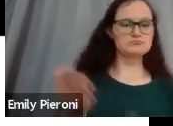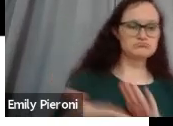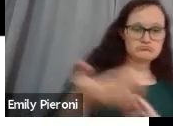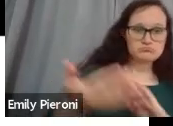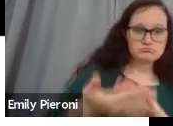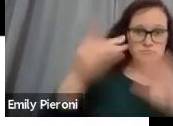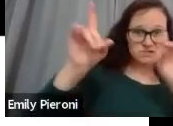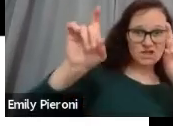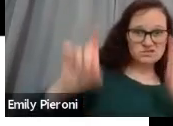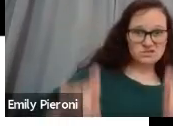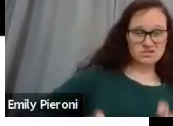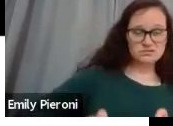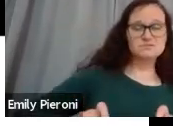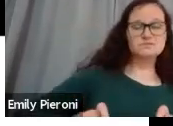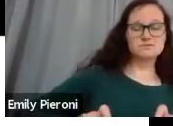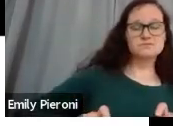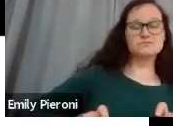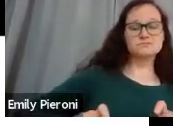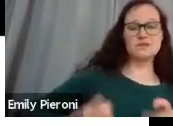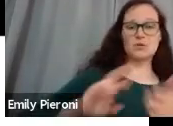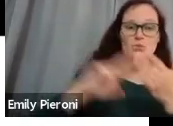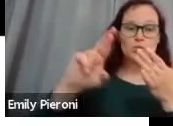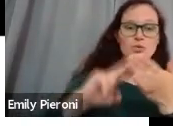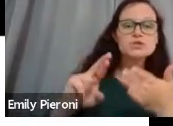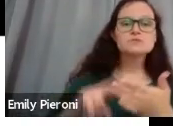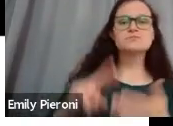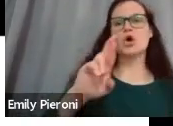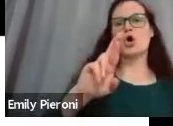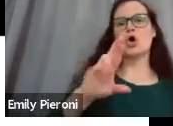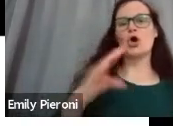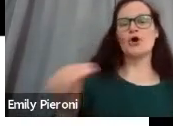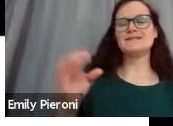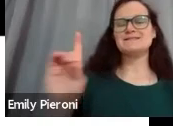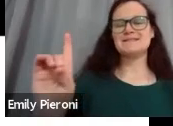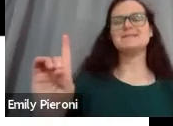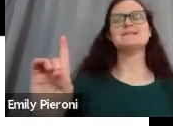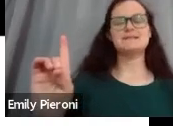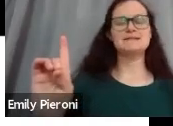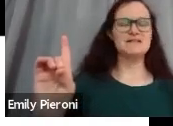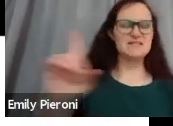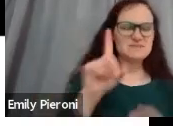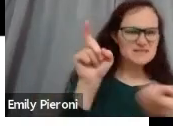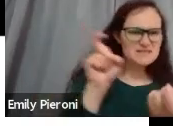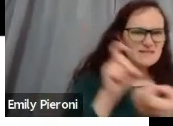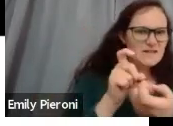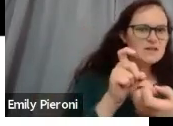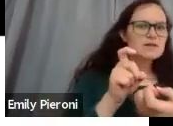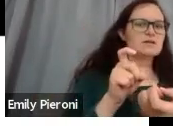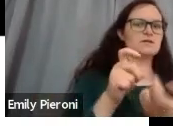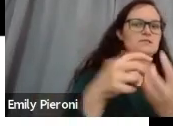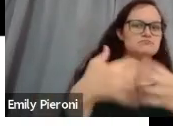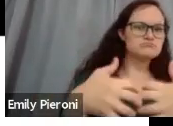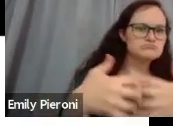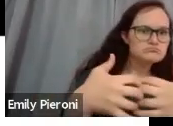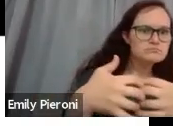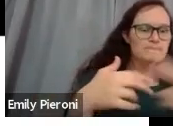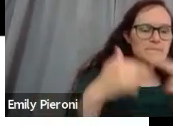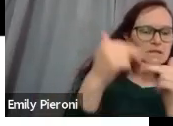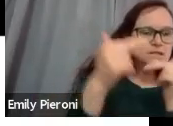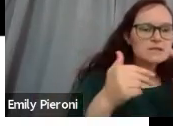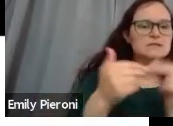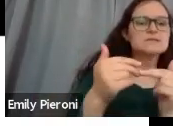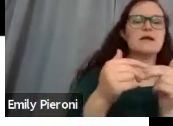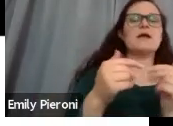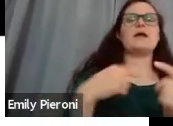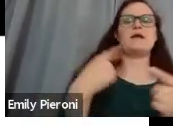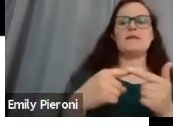testing and research and development testing at some select facilities, and then pilot testing at larger scale beyond